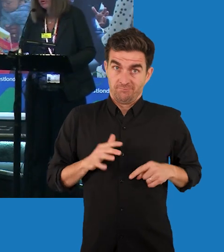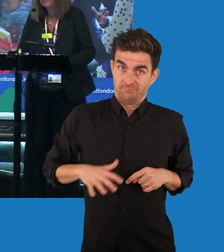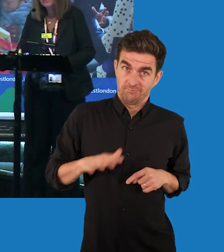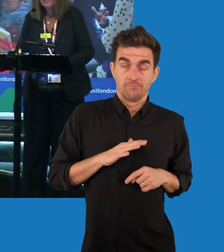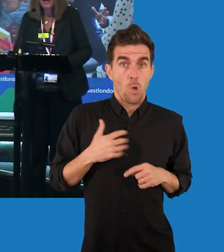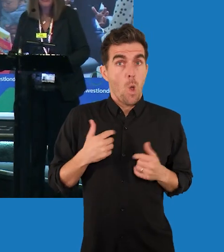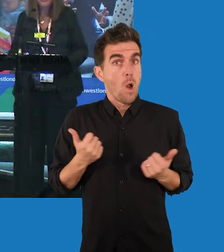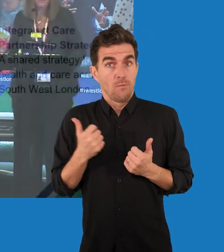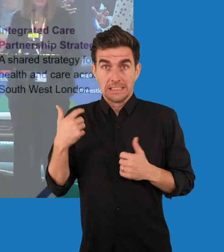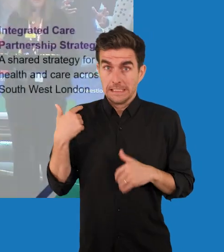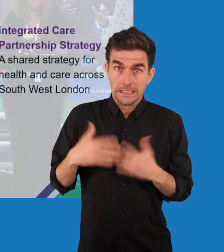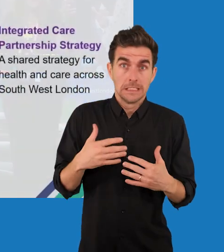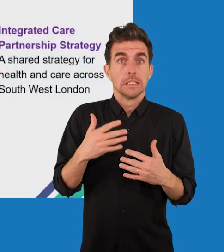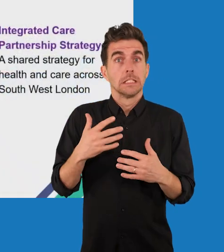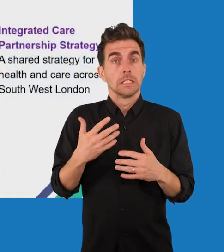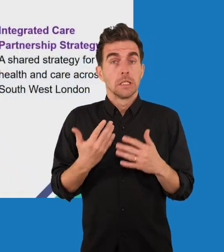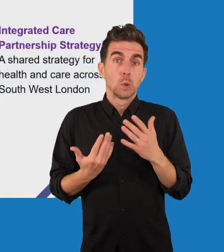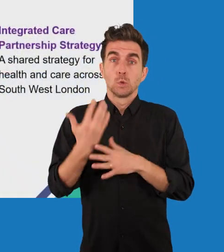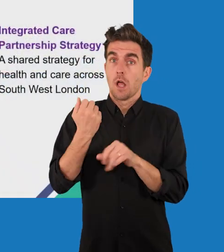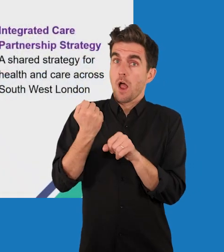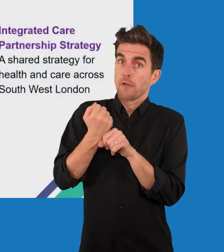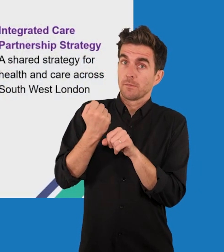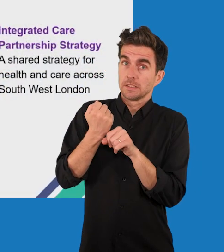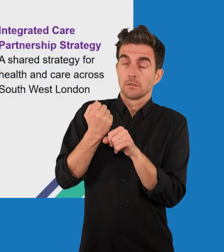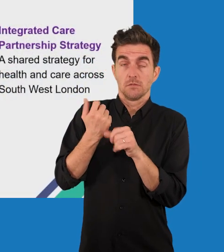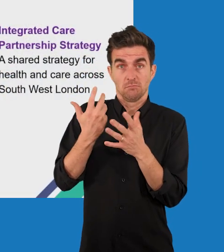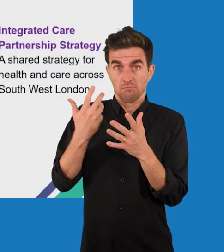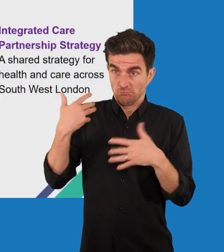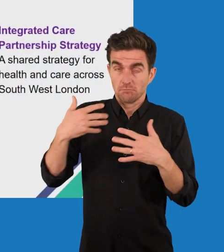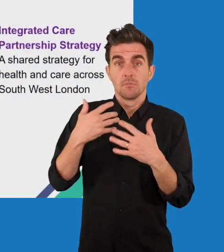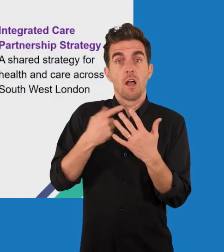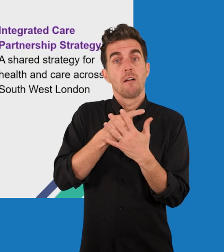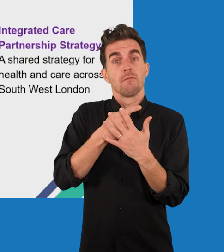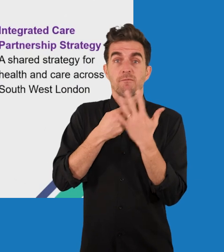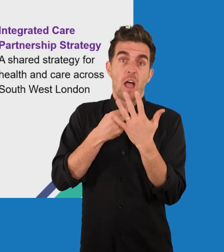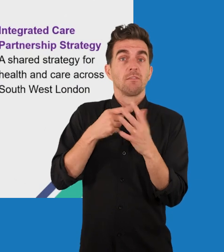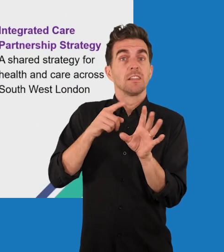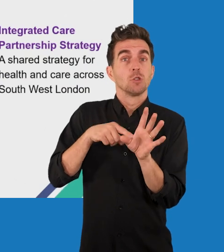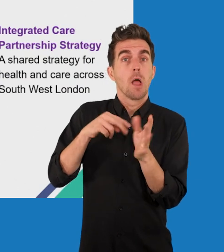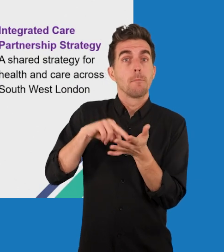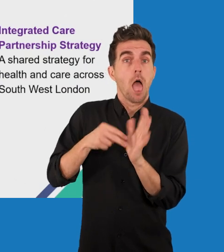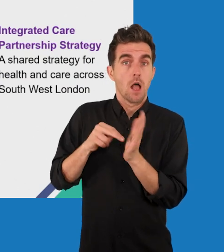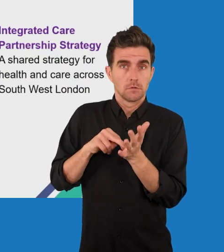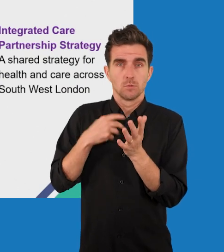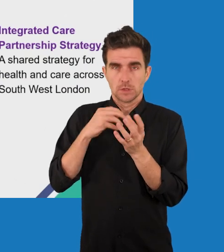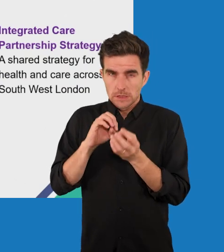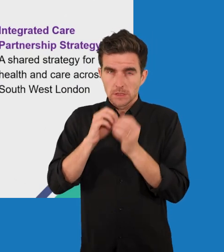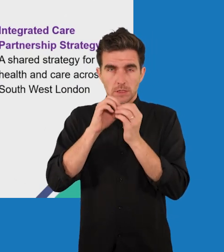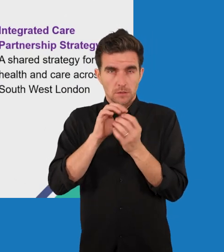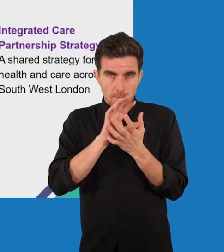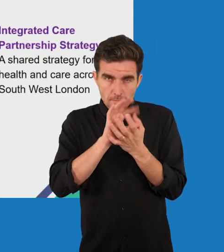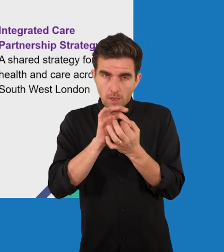Locally, we already have developed, prior to the new government coming in, a 5-year plan, which we developed